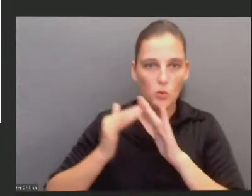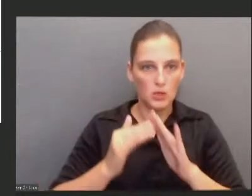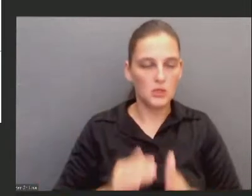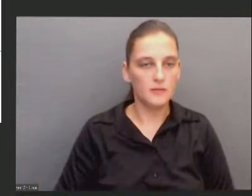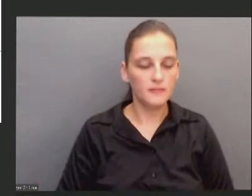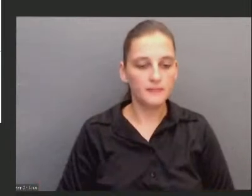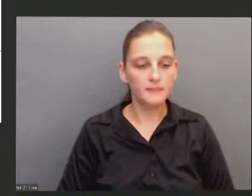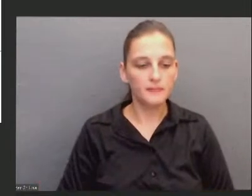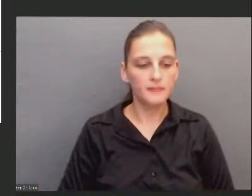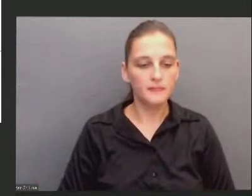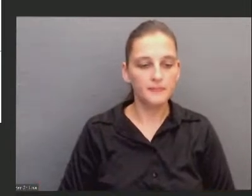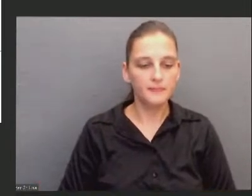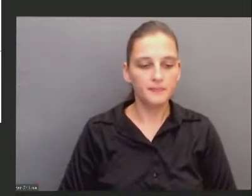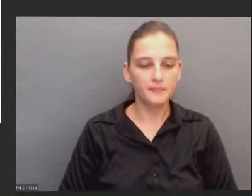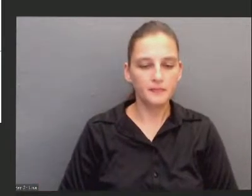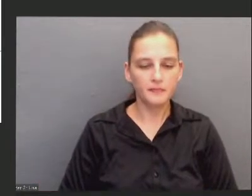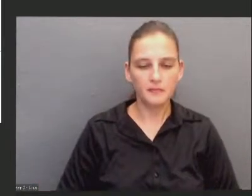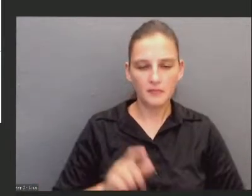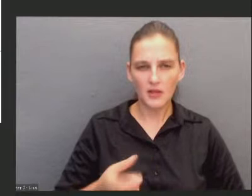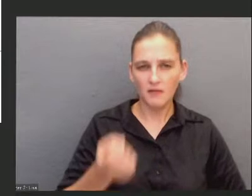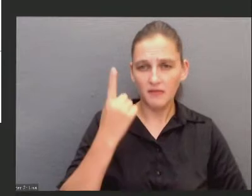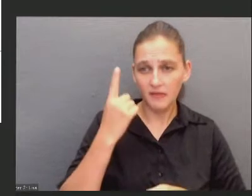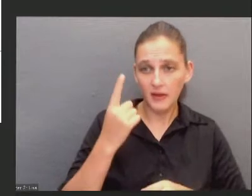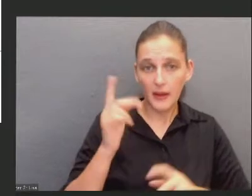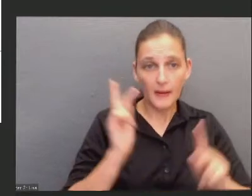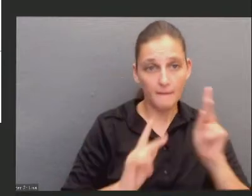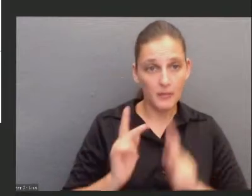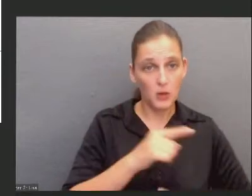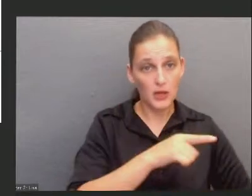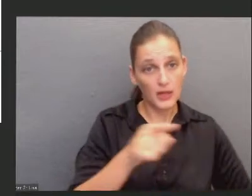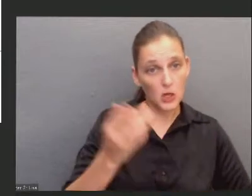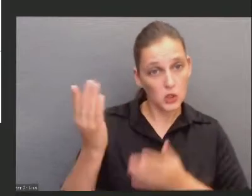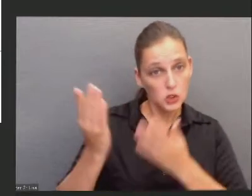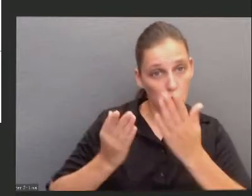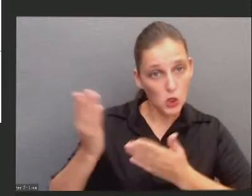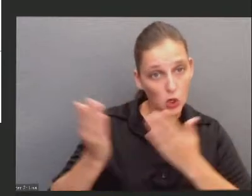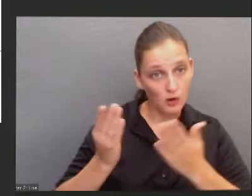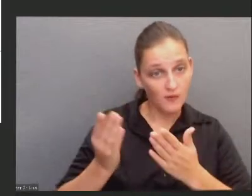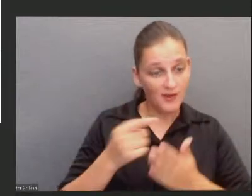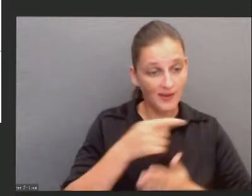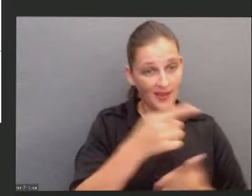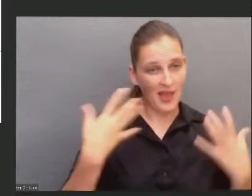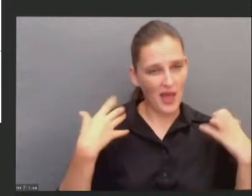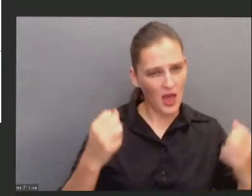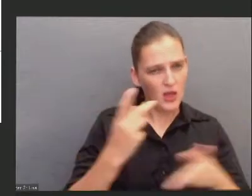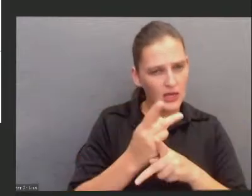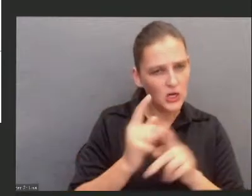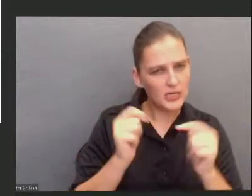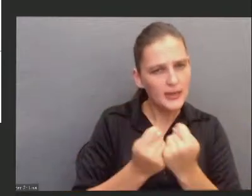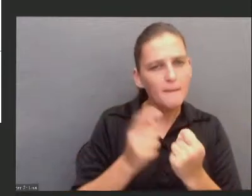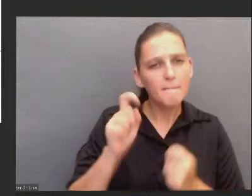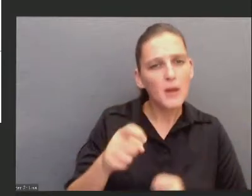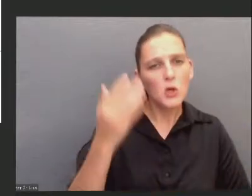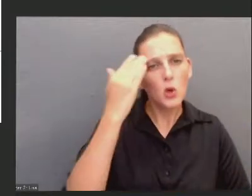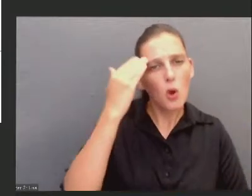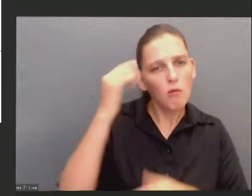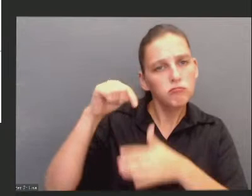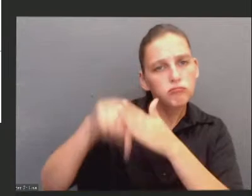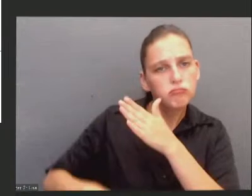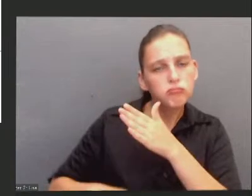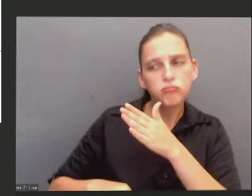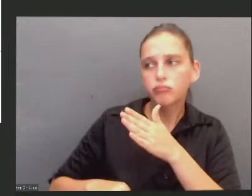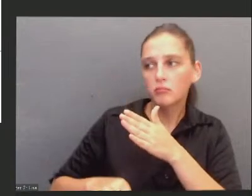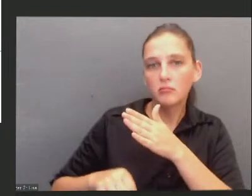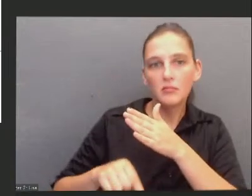Next, to understand the people they serve, our healthcare teams need to know more about their patients than what can be found in Gray's